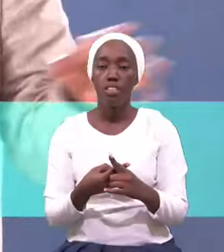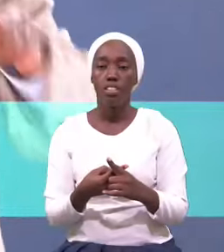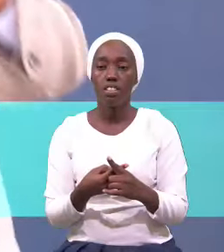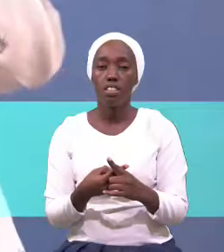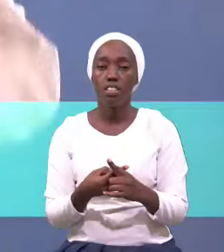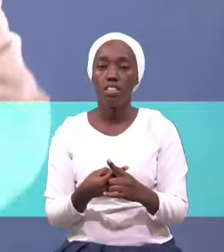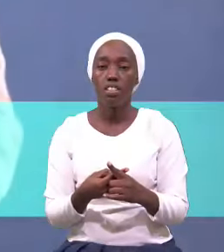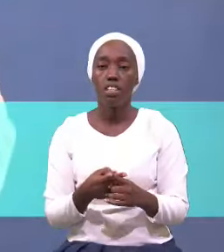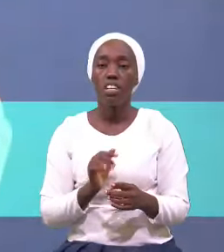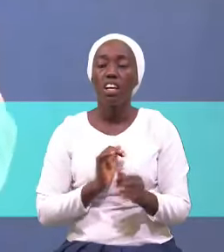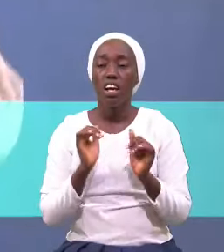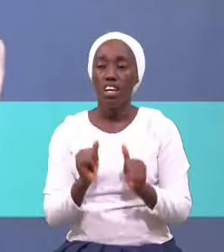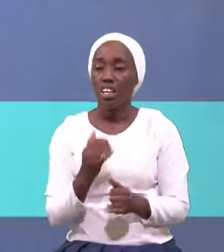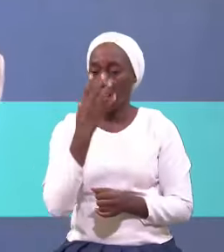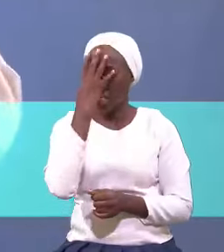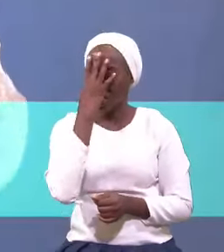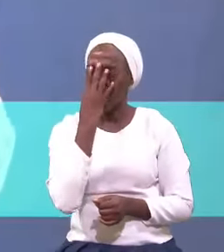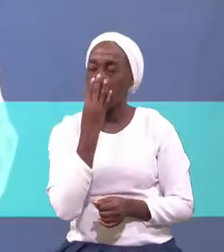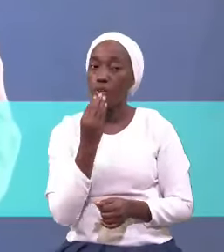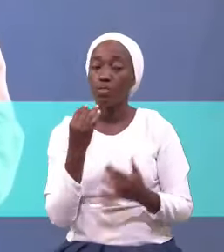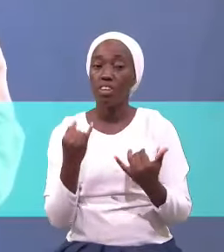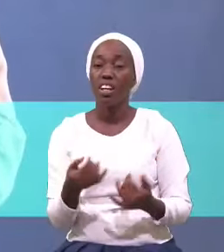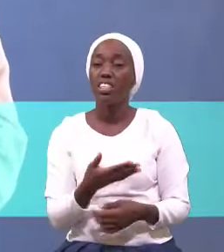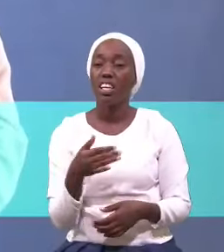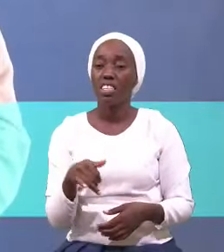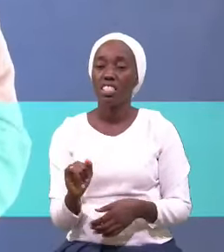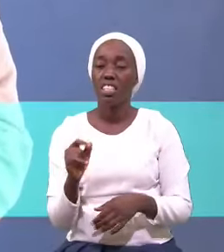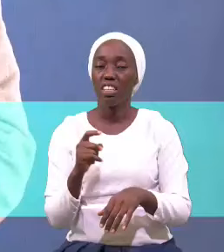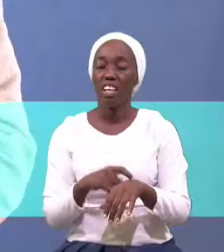I can sleep now, there is still time. Don't say that.